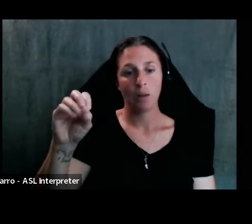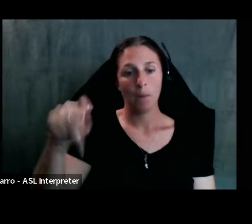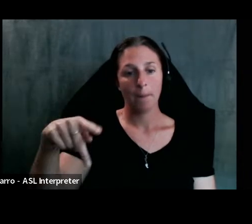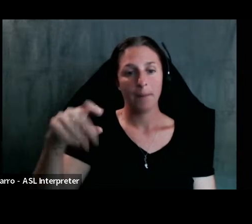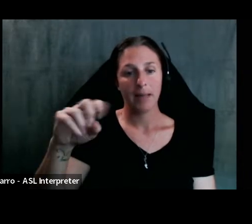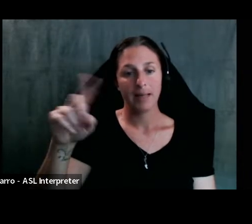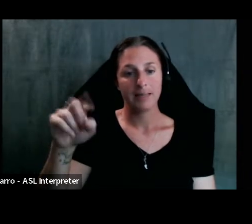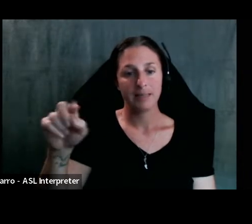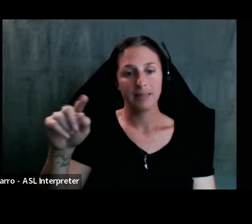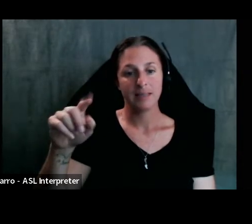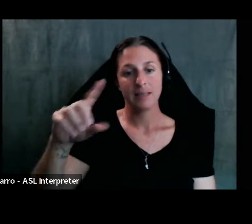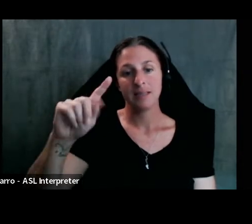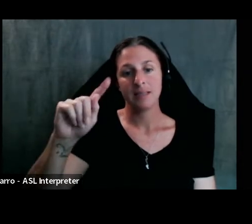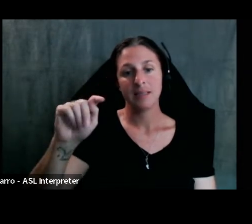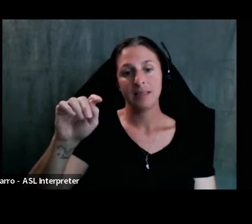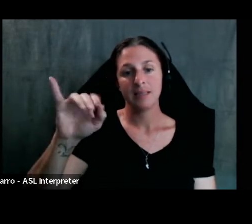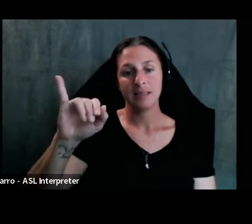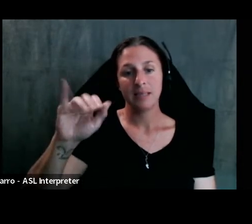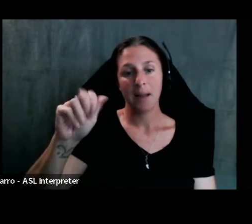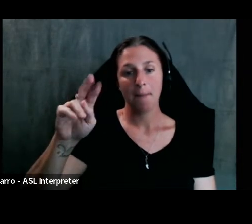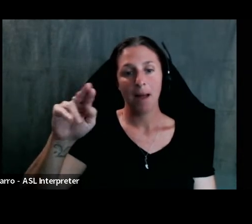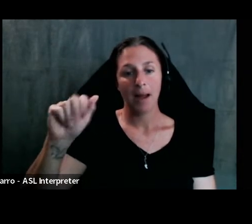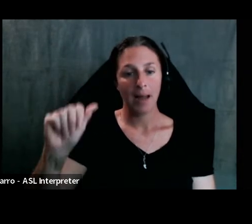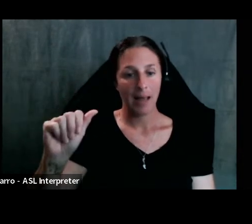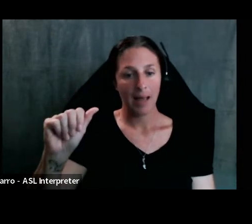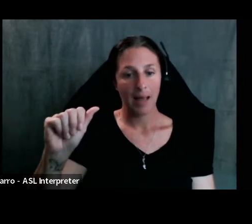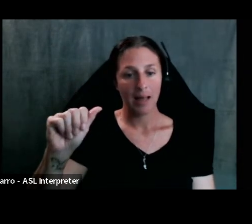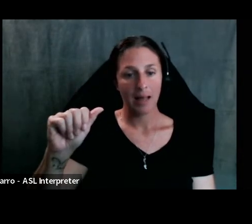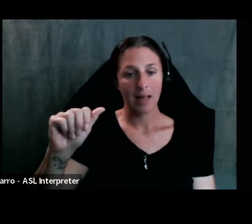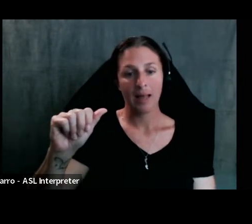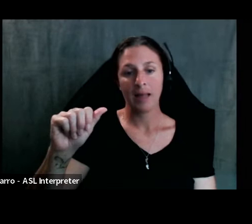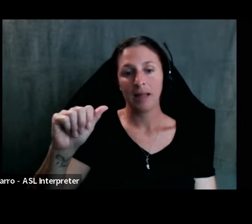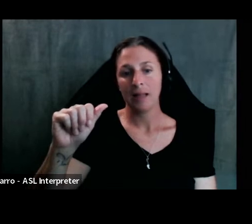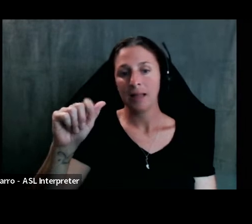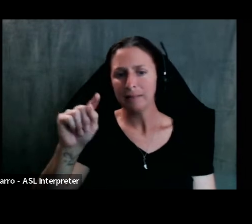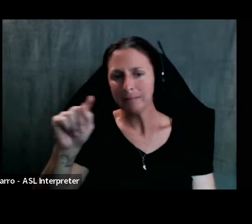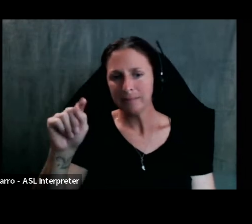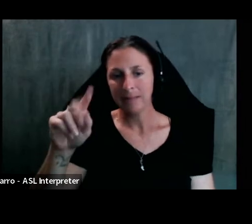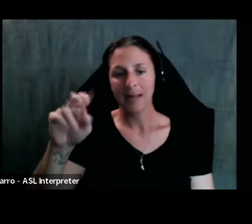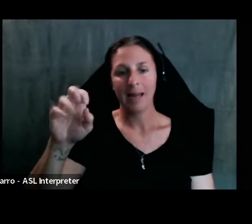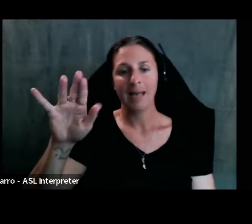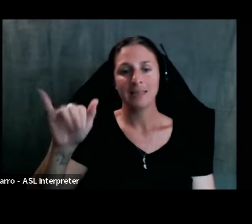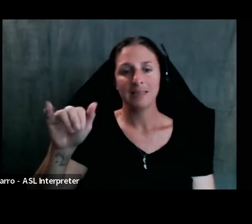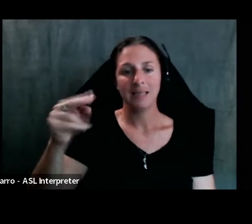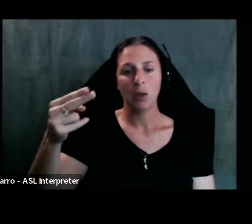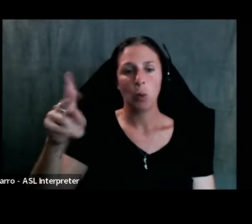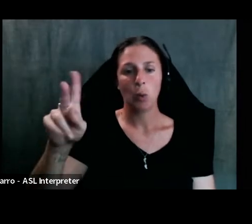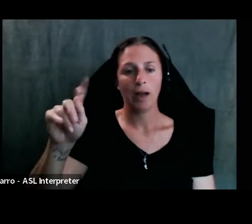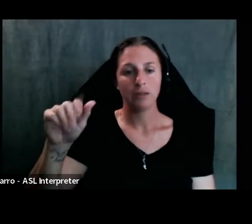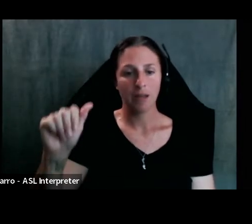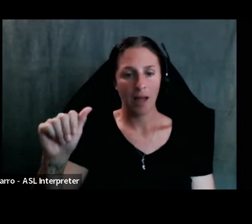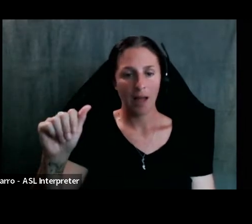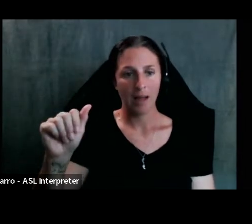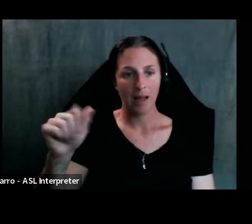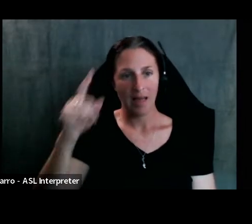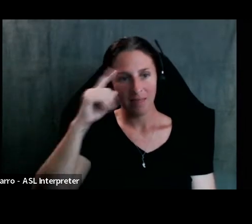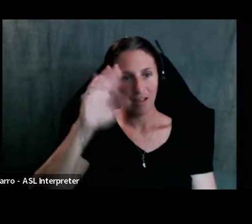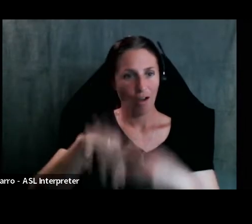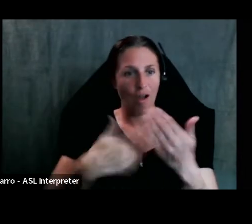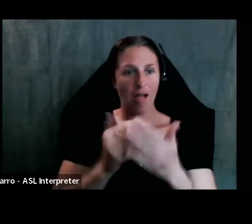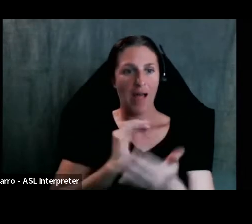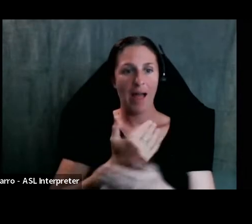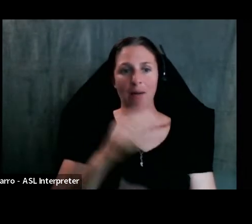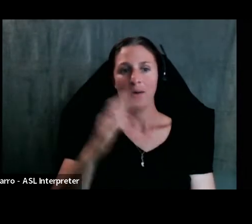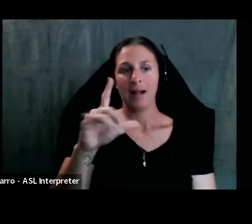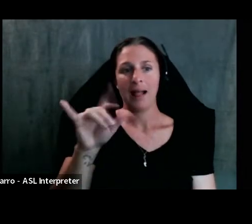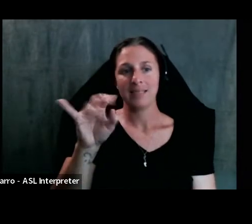Tiamane Lagarajeros. And Nancy Huerta. I think that's all of our classified staff, right? Okay, if I missed